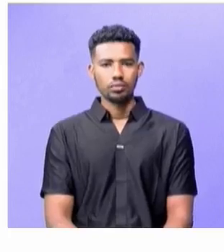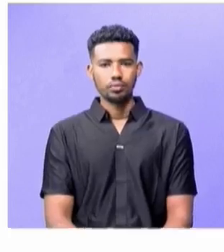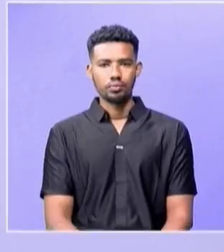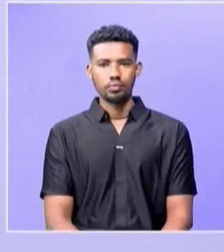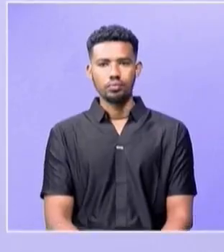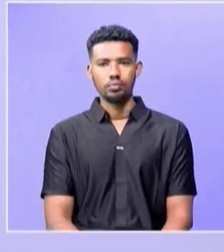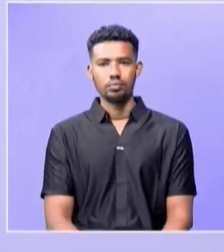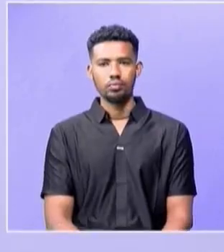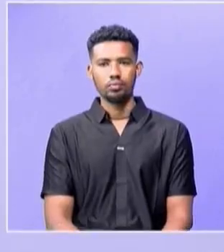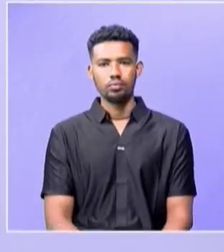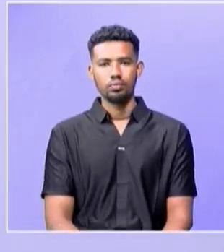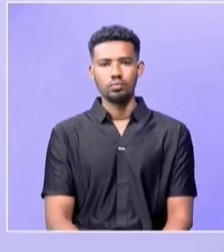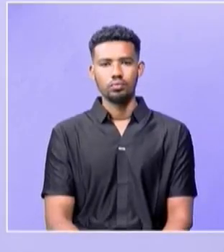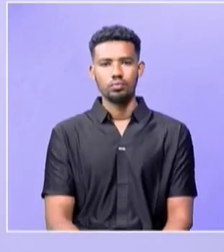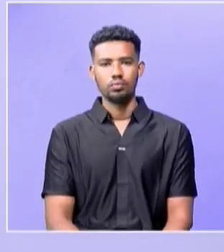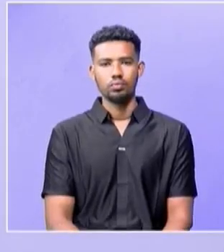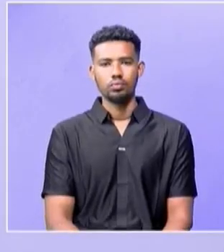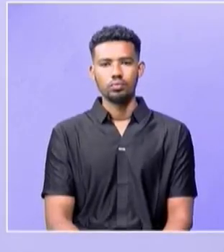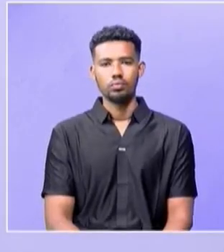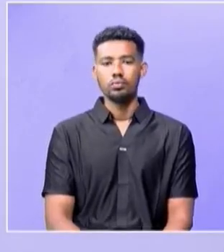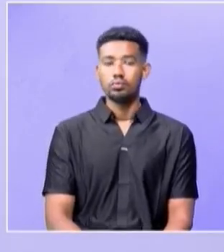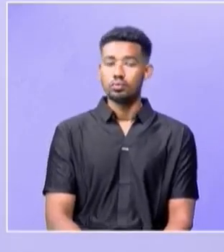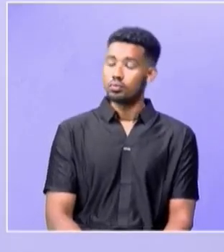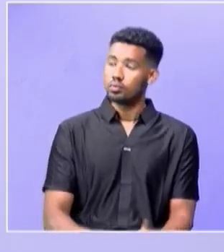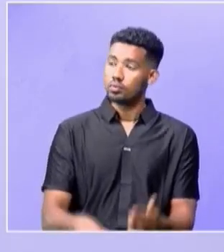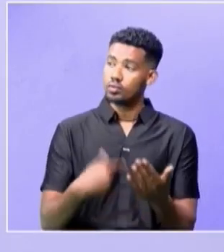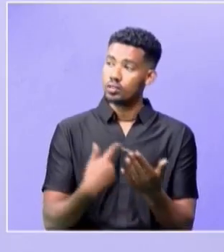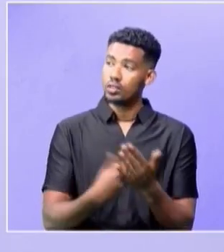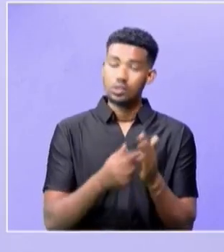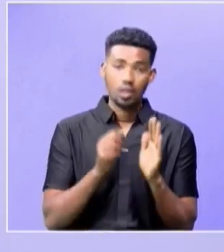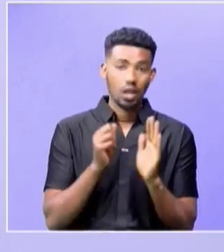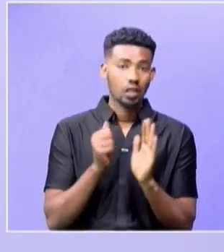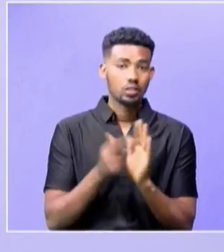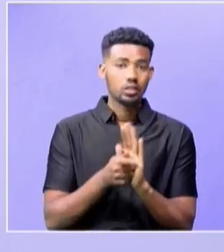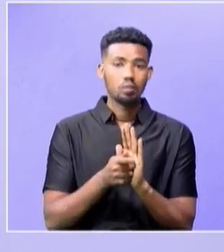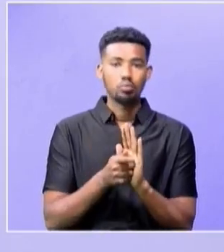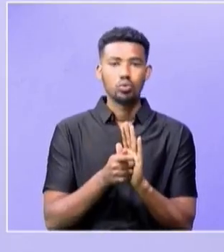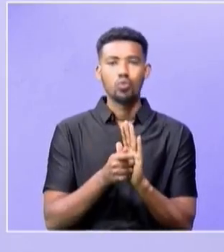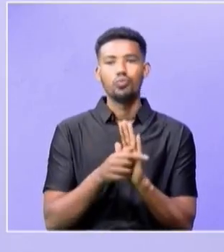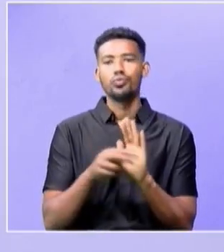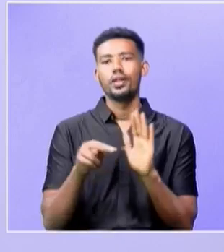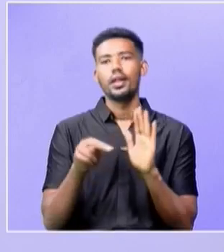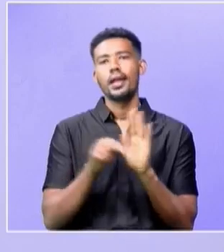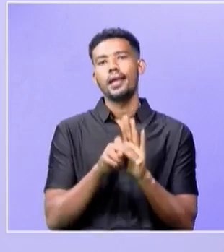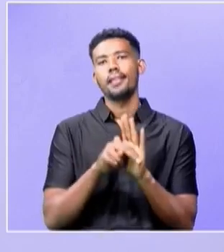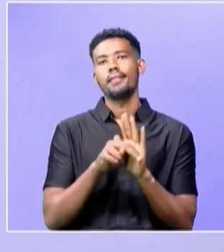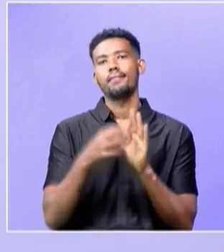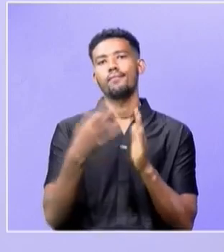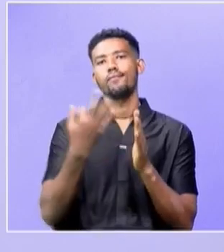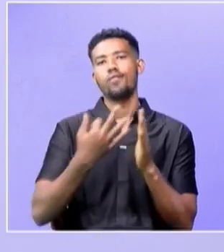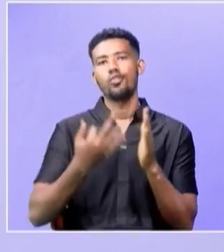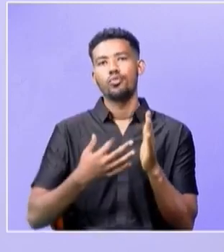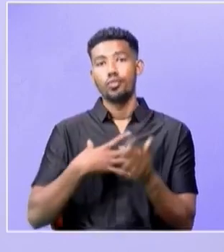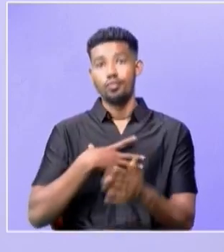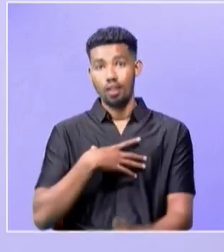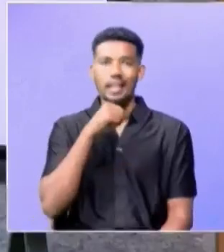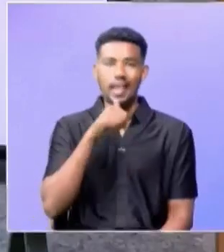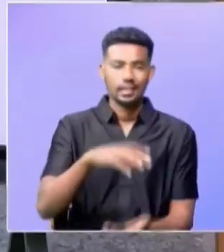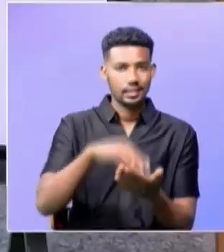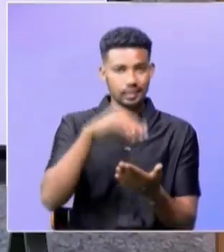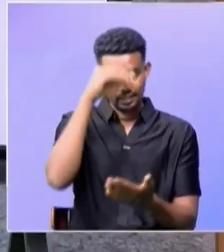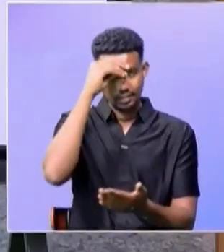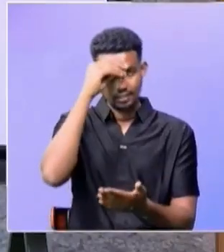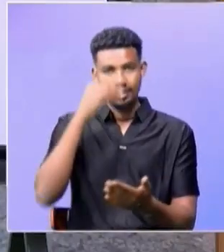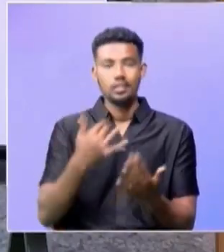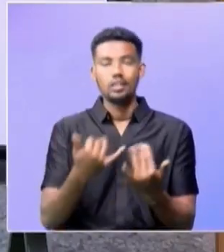So here is example of negative form of like and dislike.